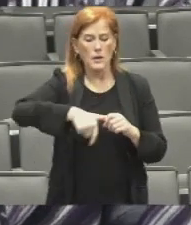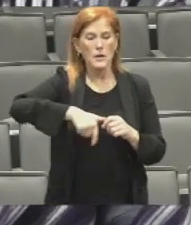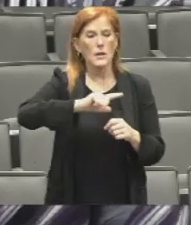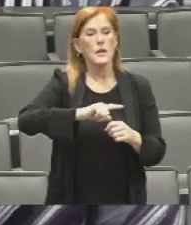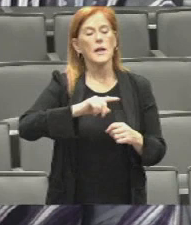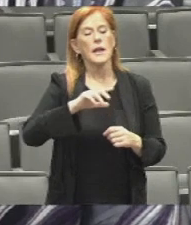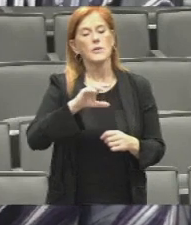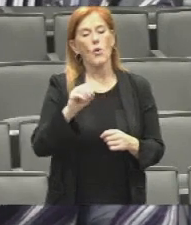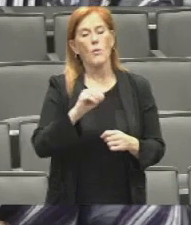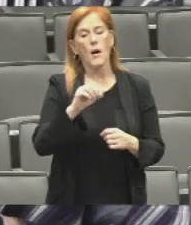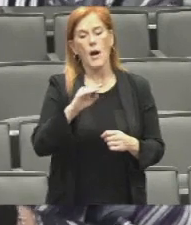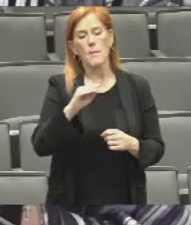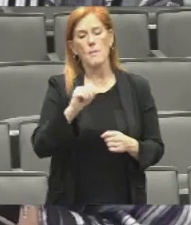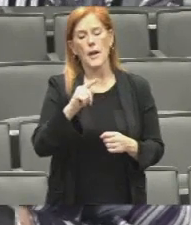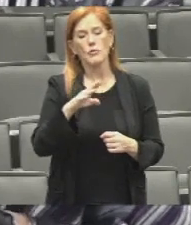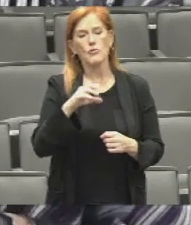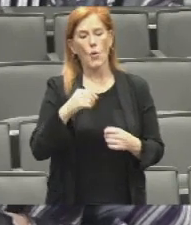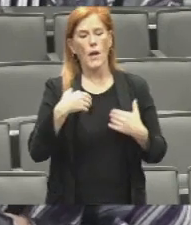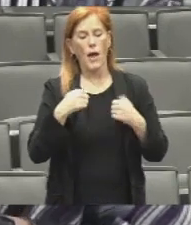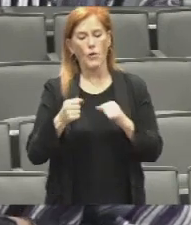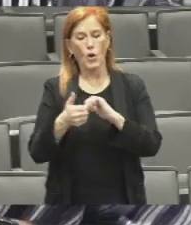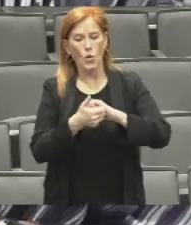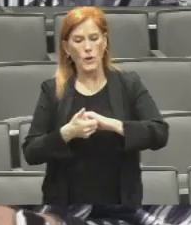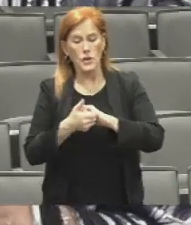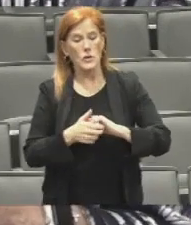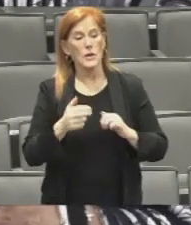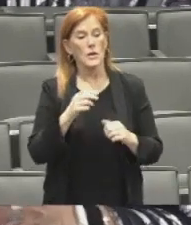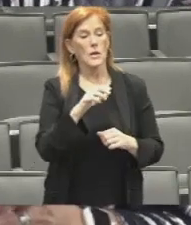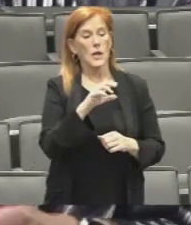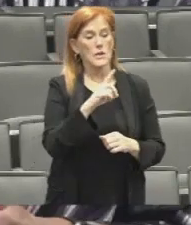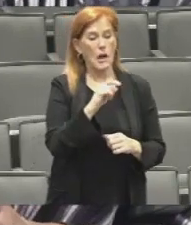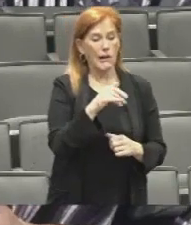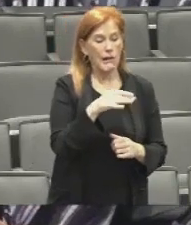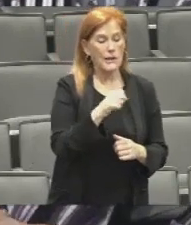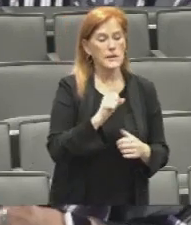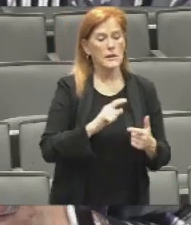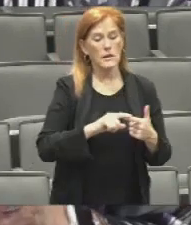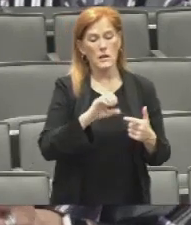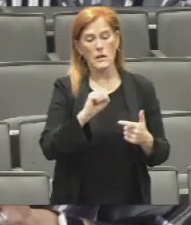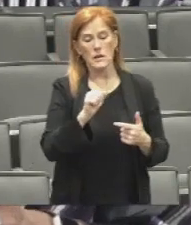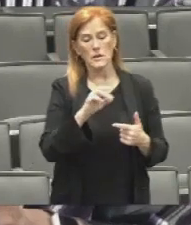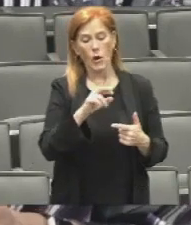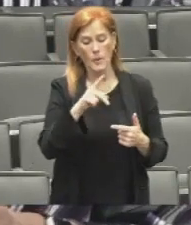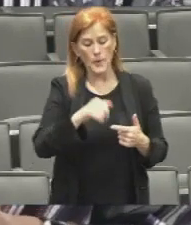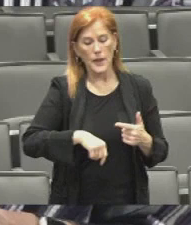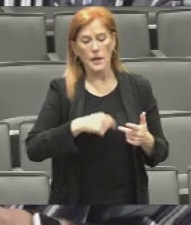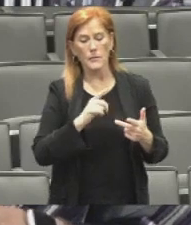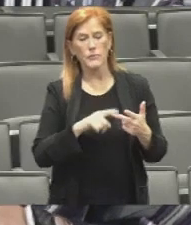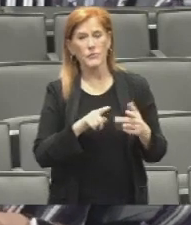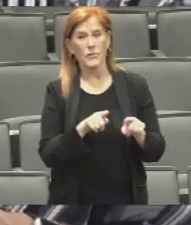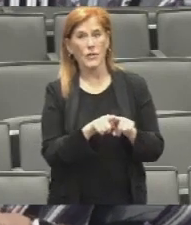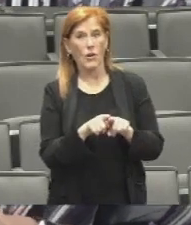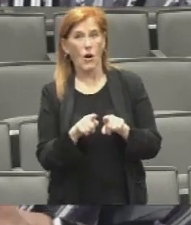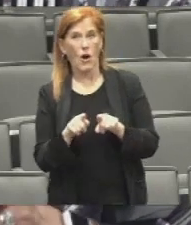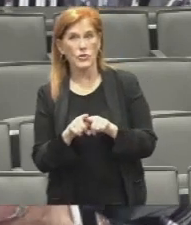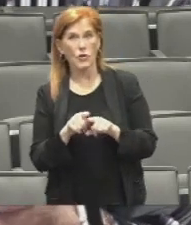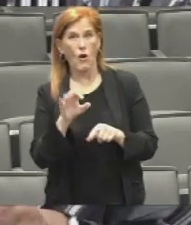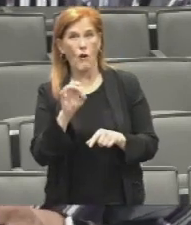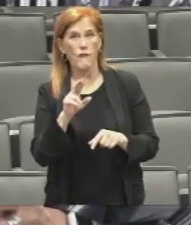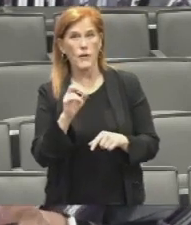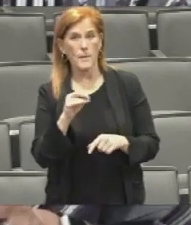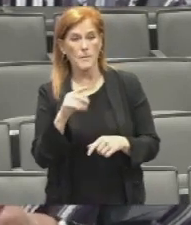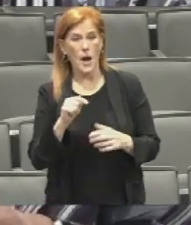Healthcare Coalition. That means Douglas County, it means Sarpy, it means also